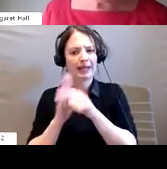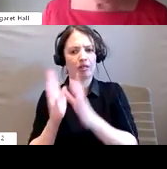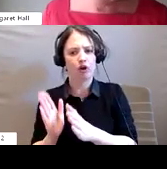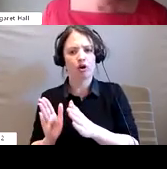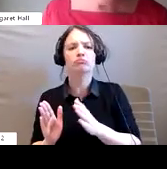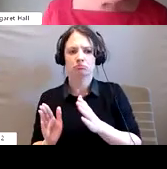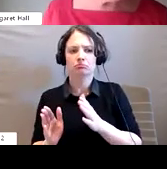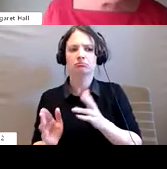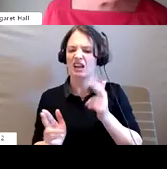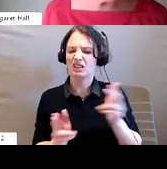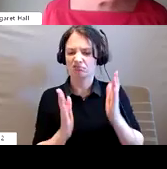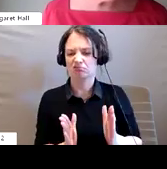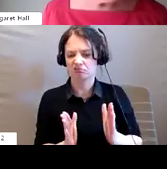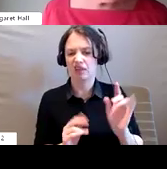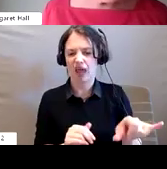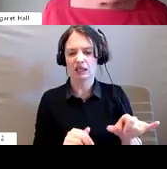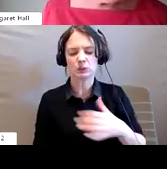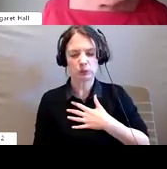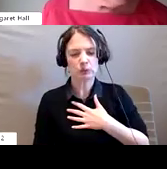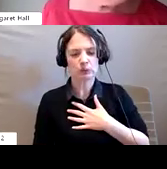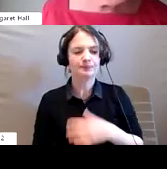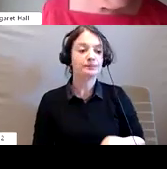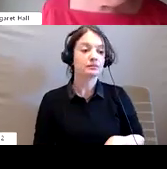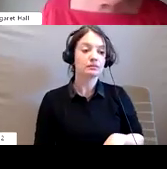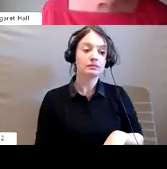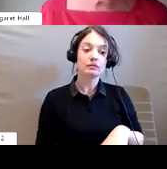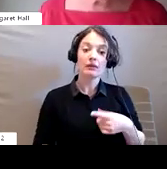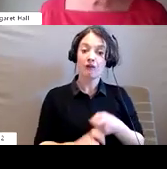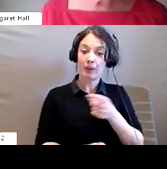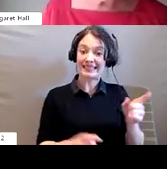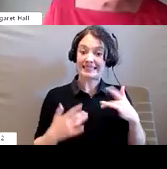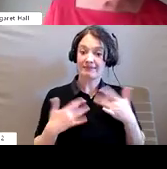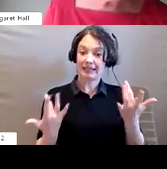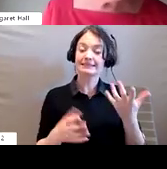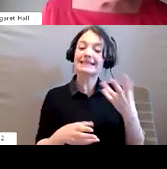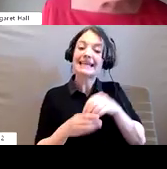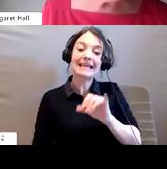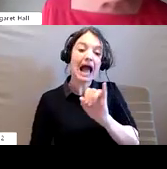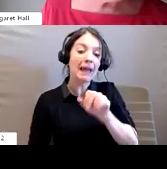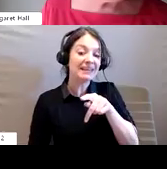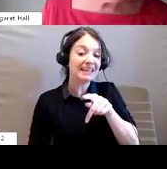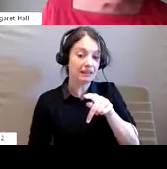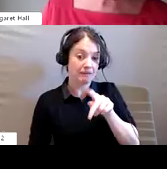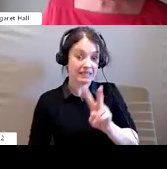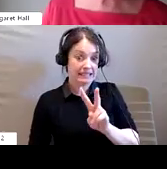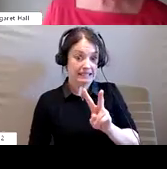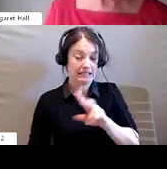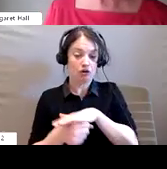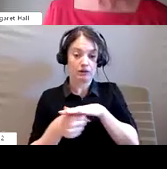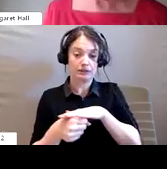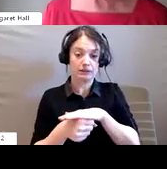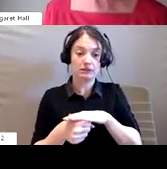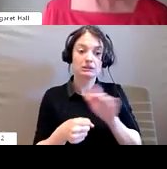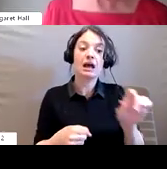So because of these events, in intimate partner context, the link between coercive control and lethal violence is